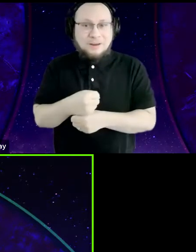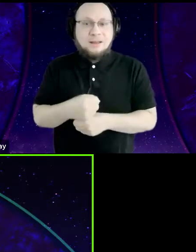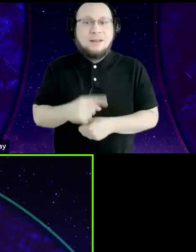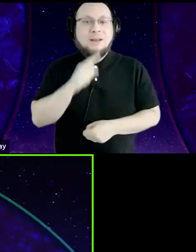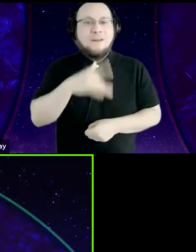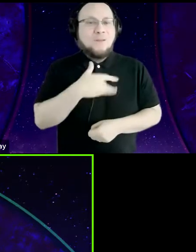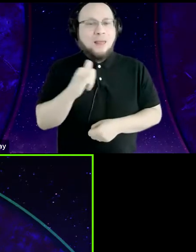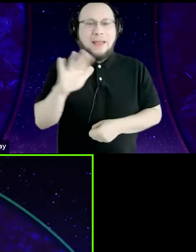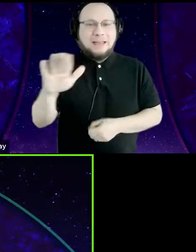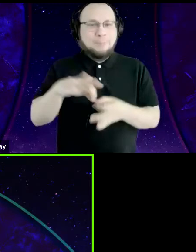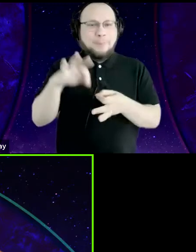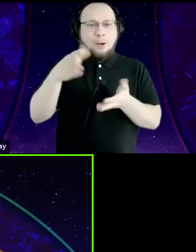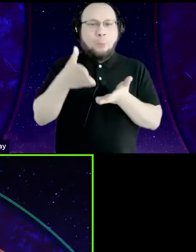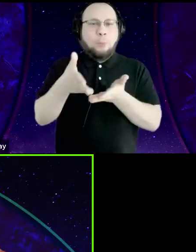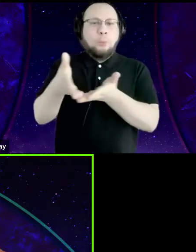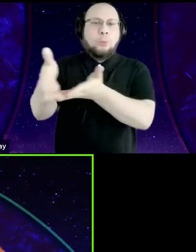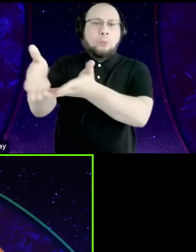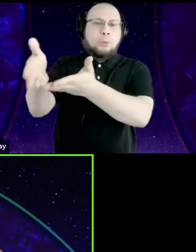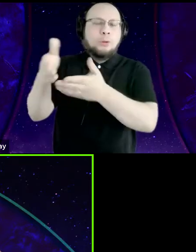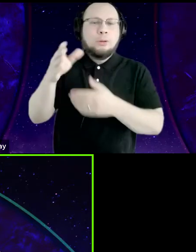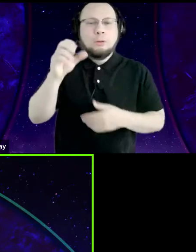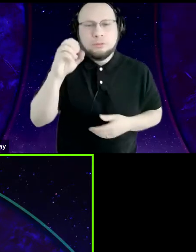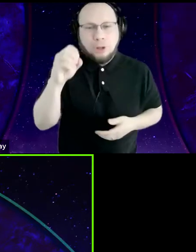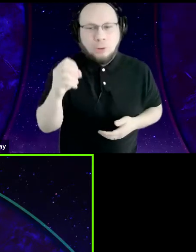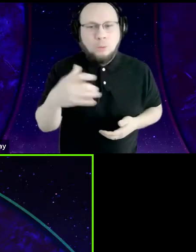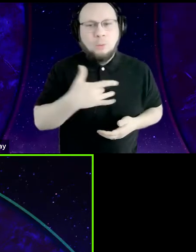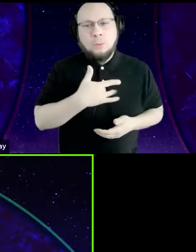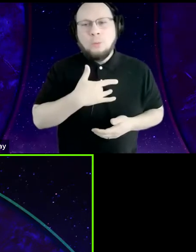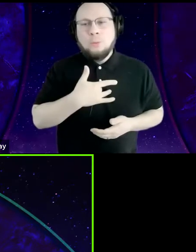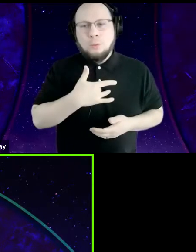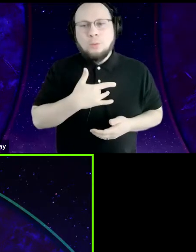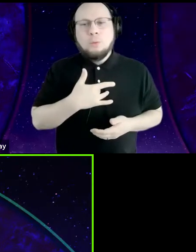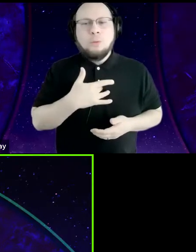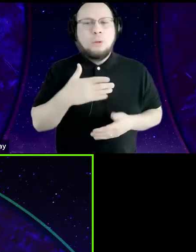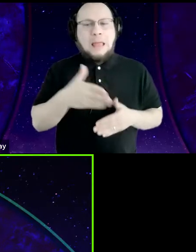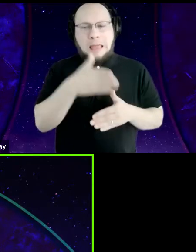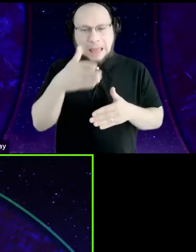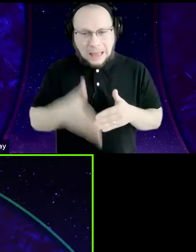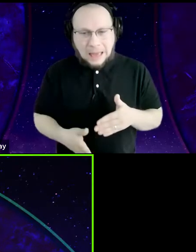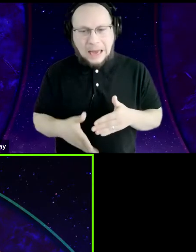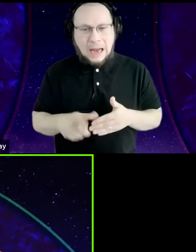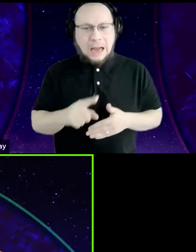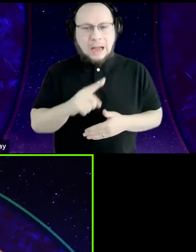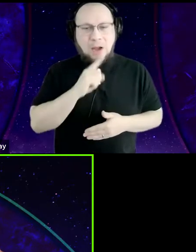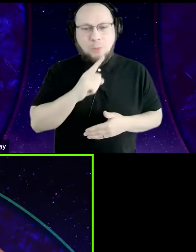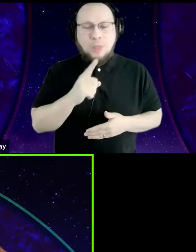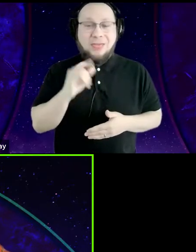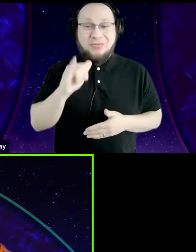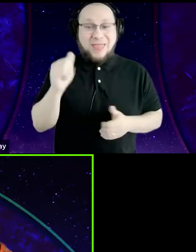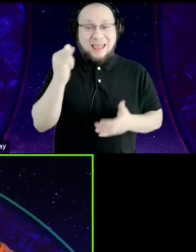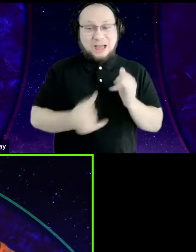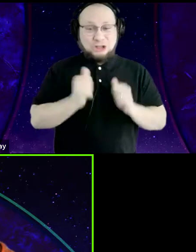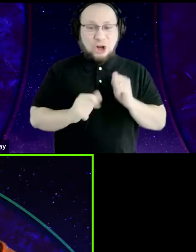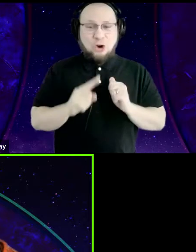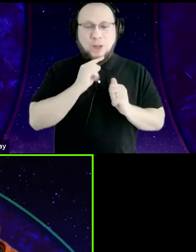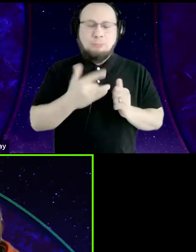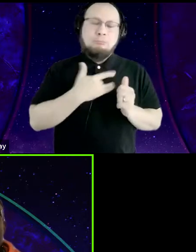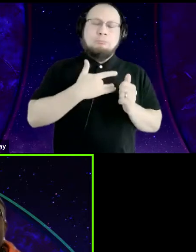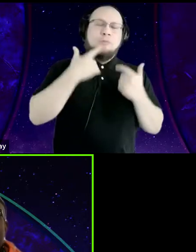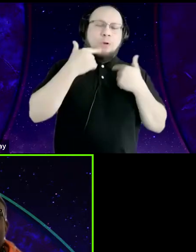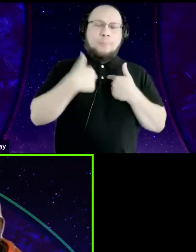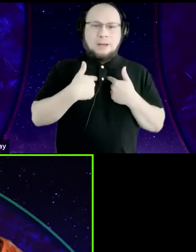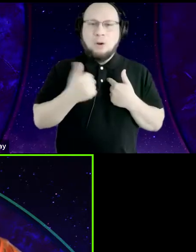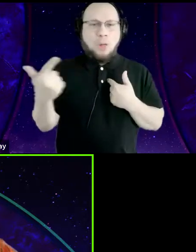just paddling his body to the shore. And so it was like, oh, and that's the weekend that it ended. And it was a really meaningful show for me. And so all of those things